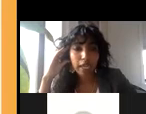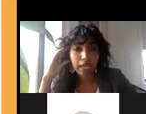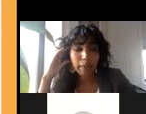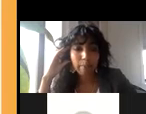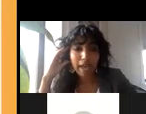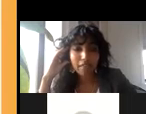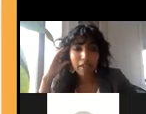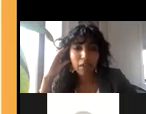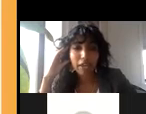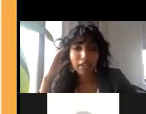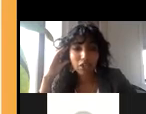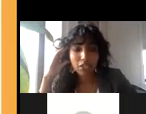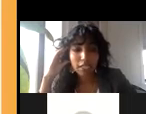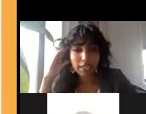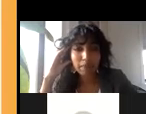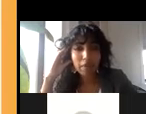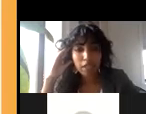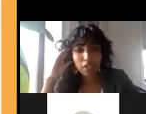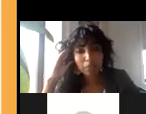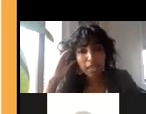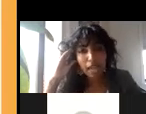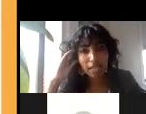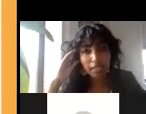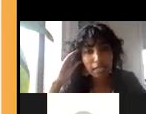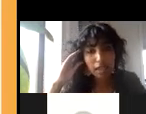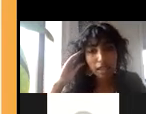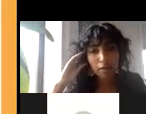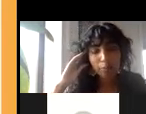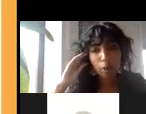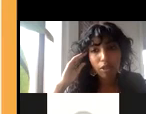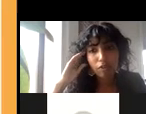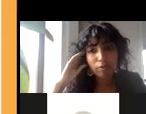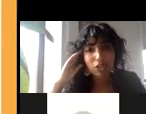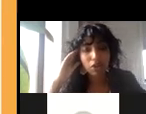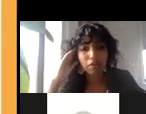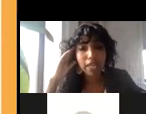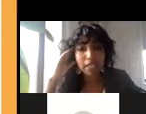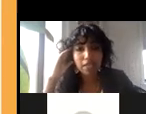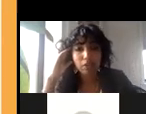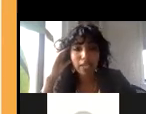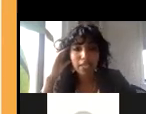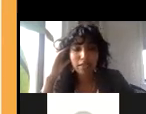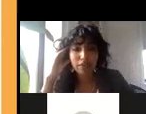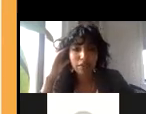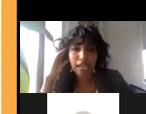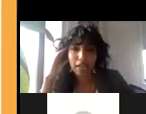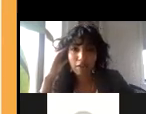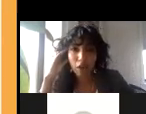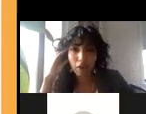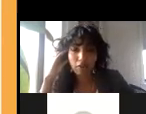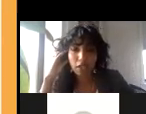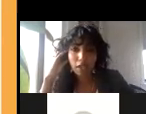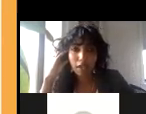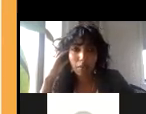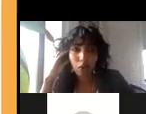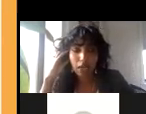reporting by the family regulation system. This website has both information on your rights and ways to get